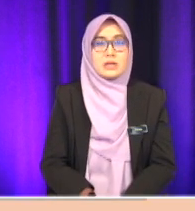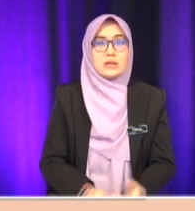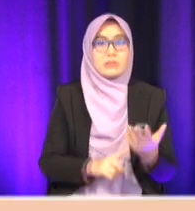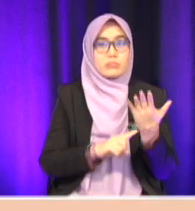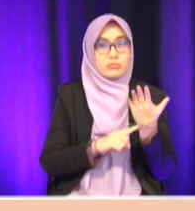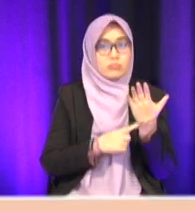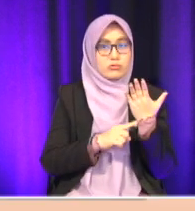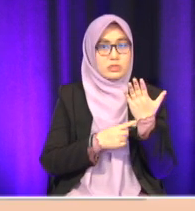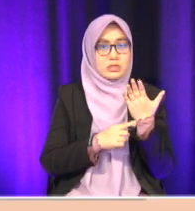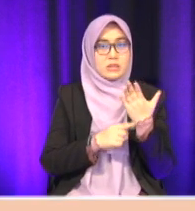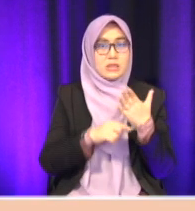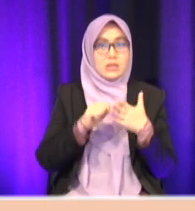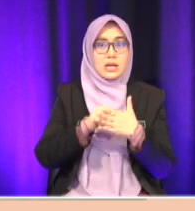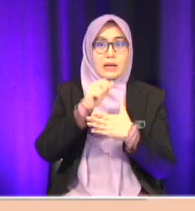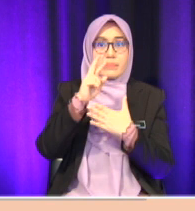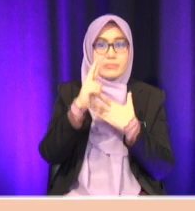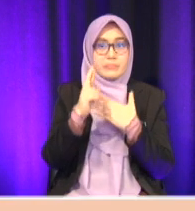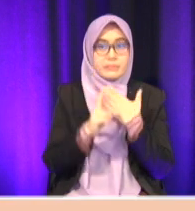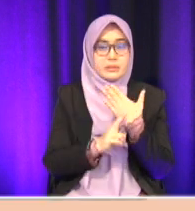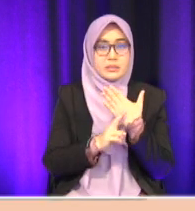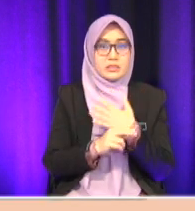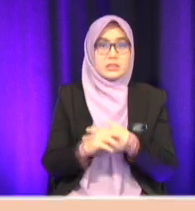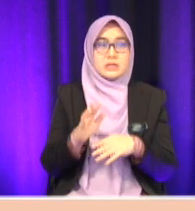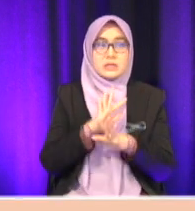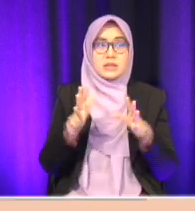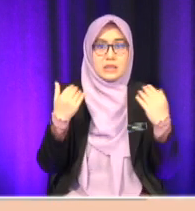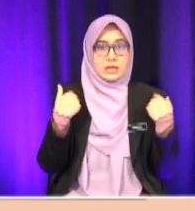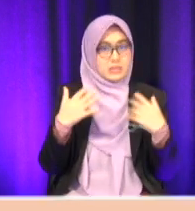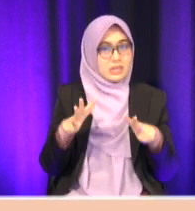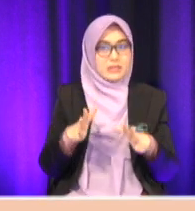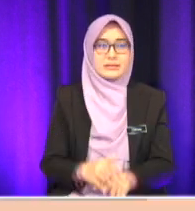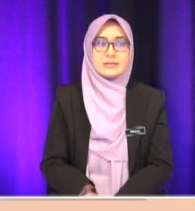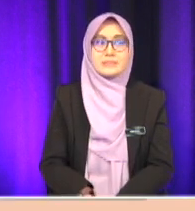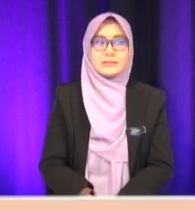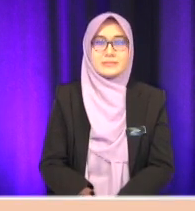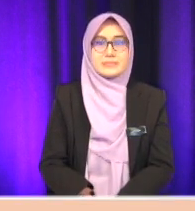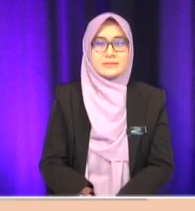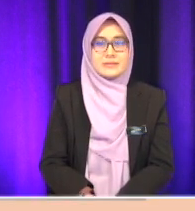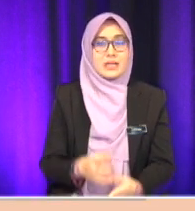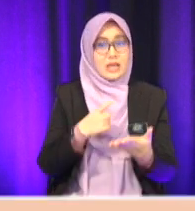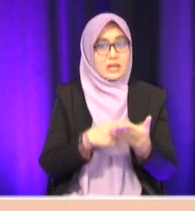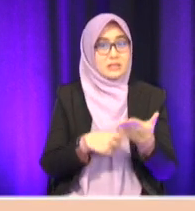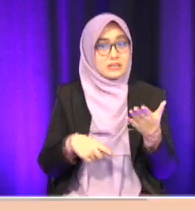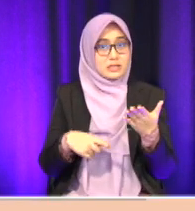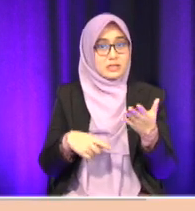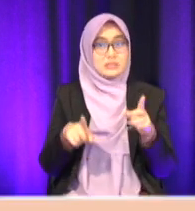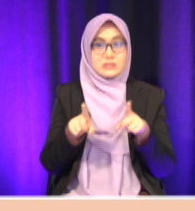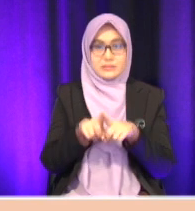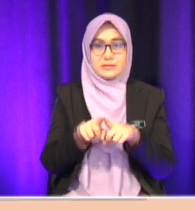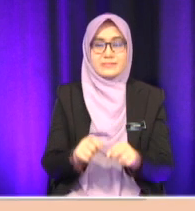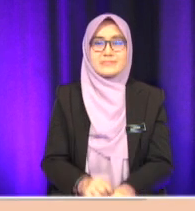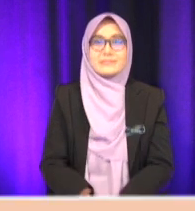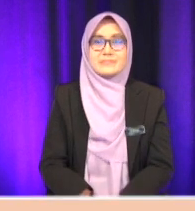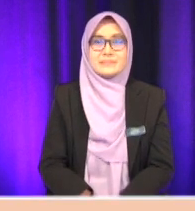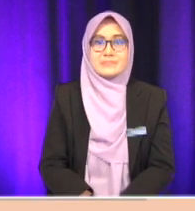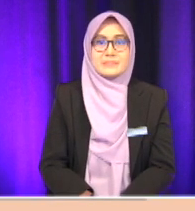no more. No more discounted rates. All they have to pay normal fares. Okay. So the correct answer